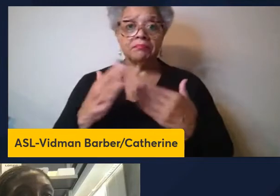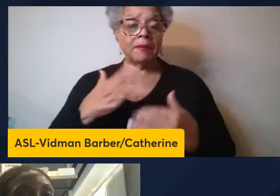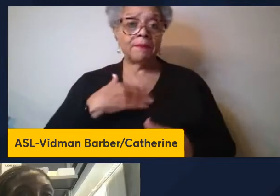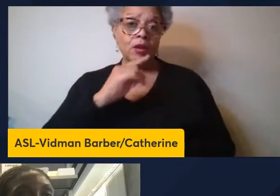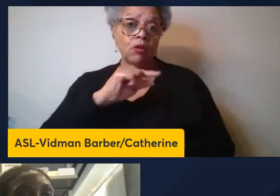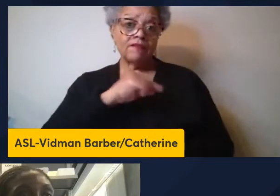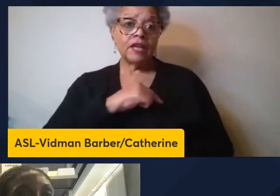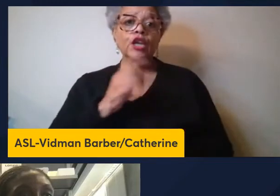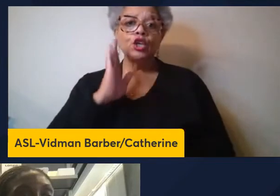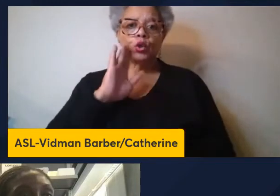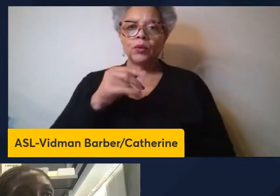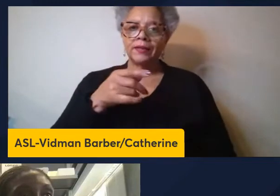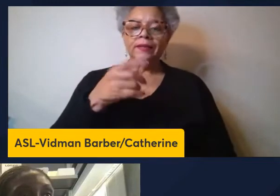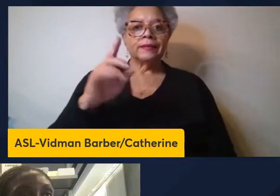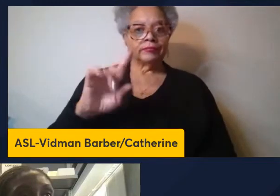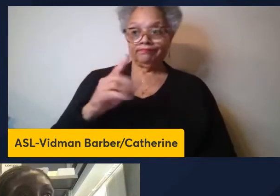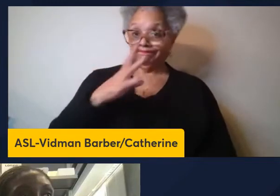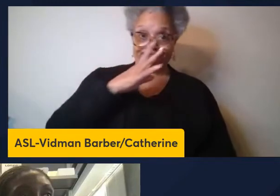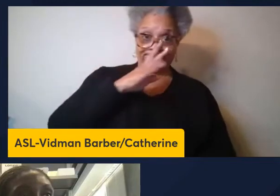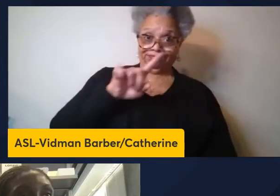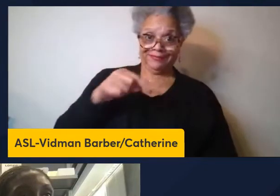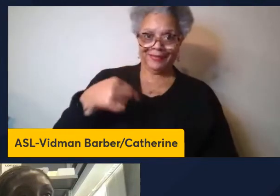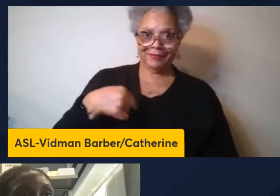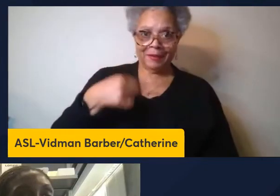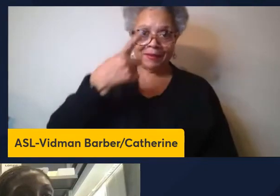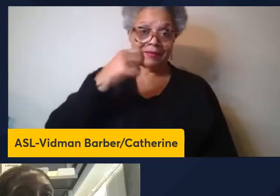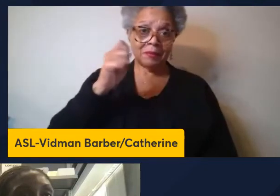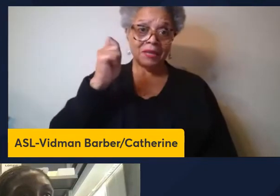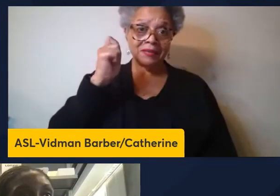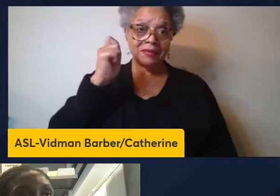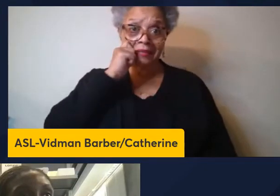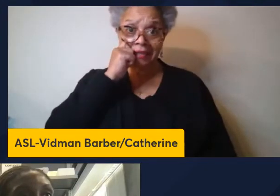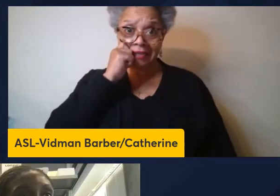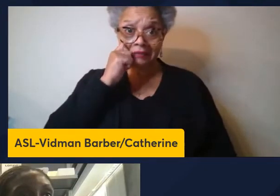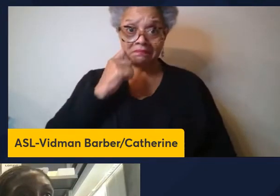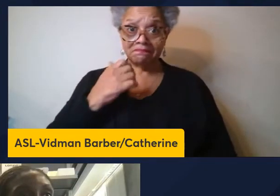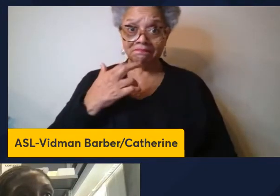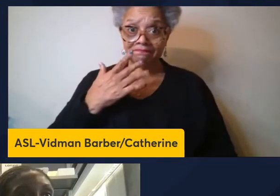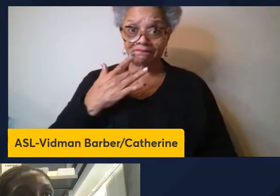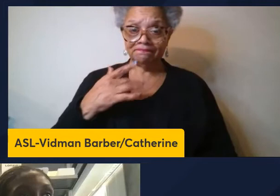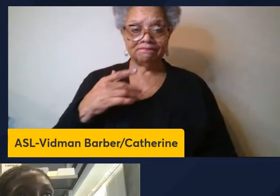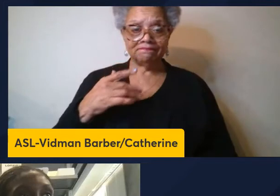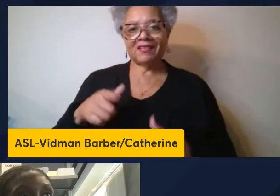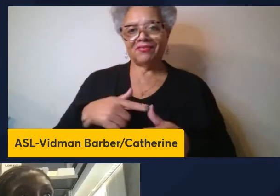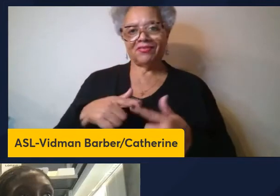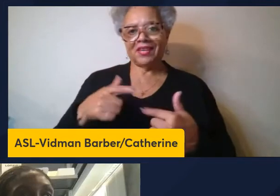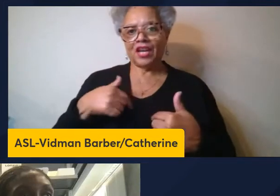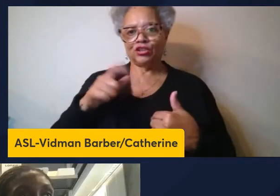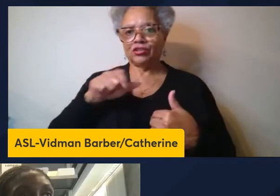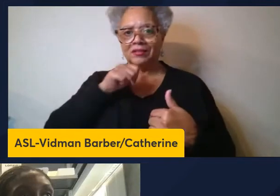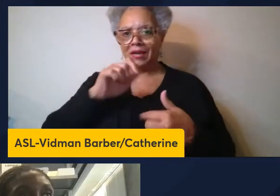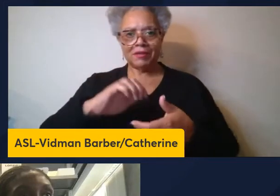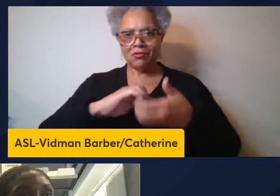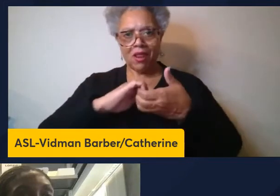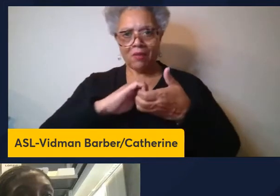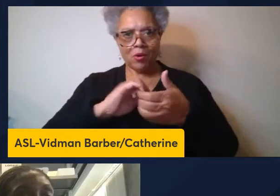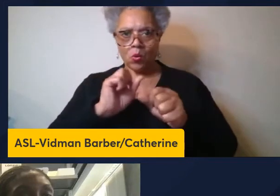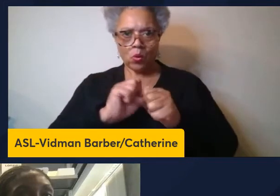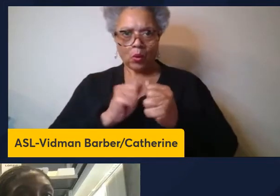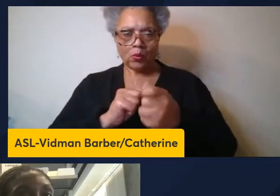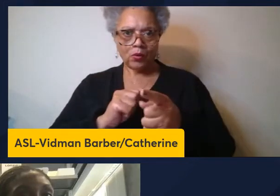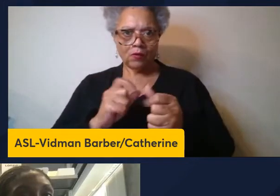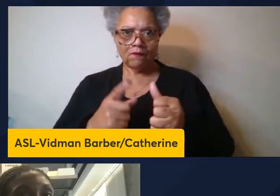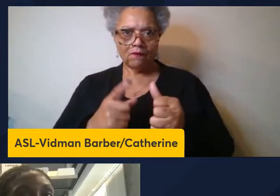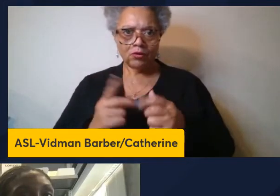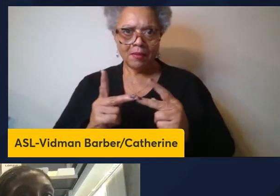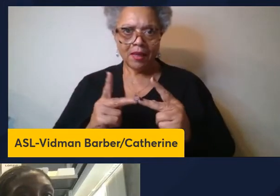to dismiss me based on my skin color, then I should not be collaborating or working with you in the first place. So if